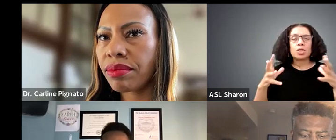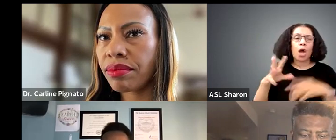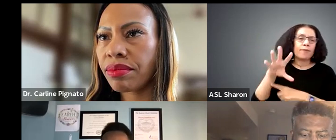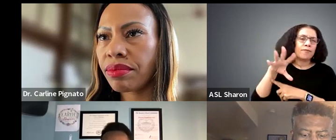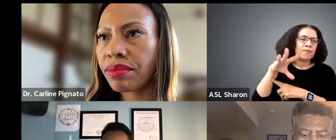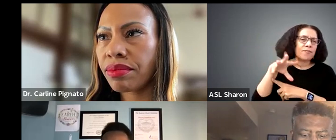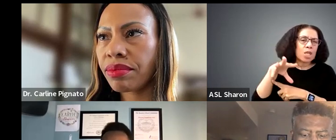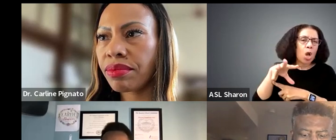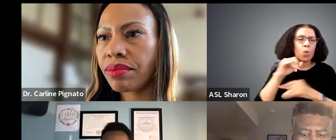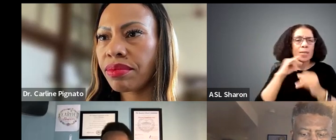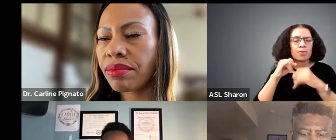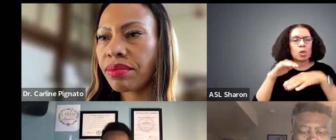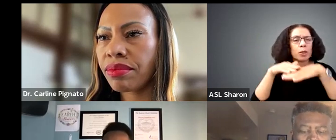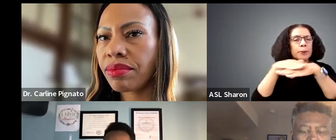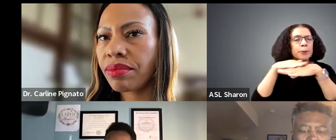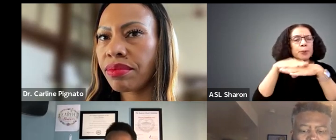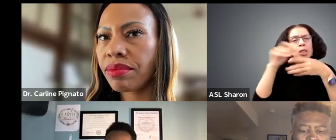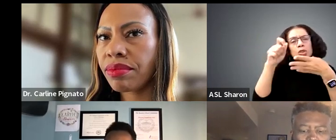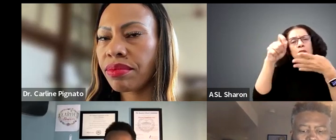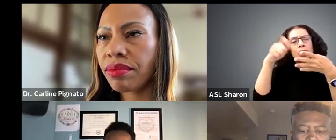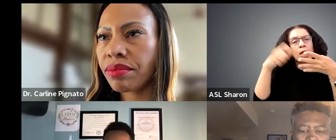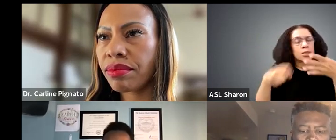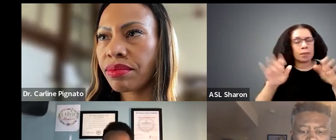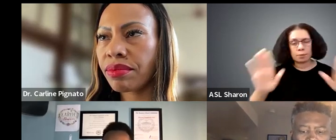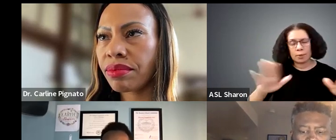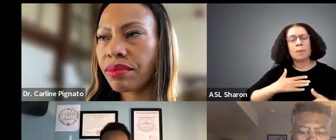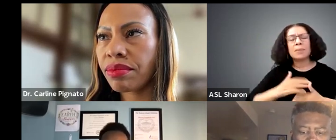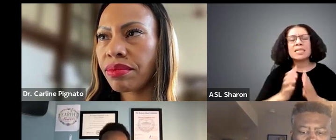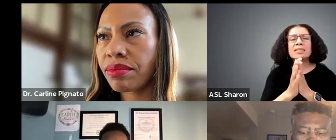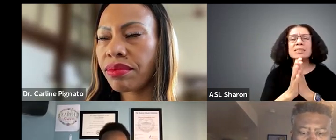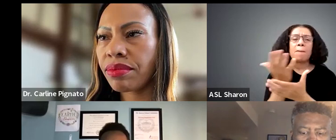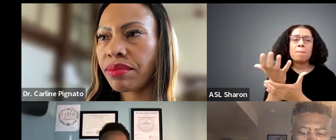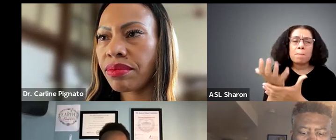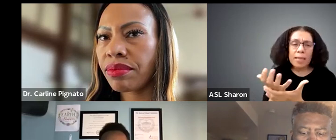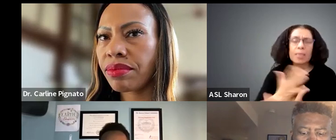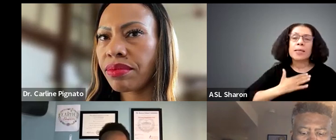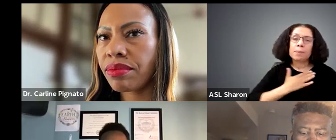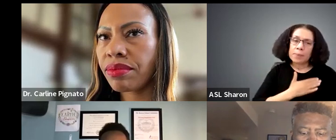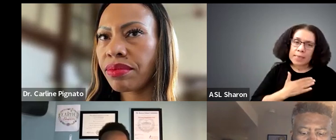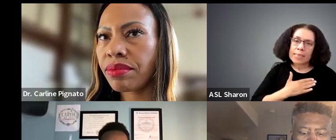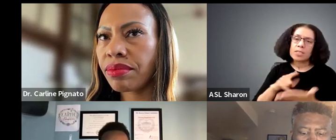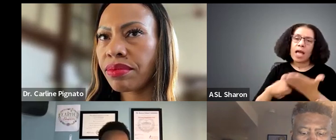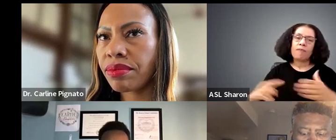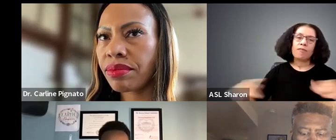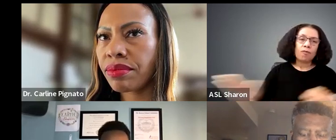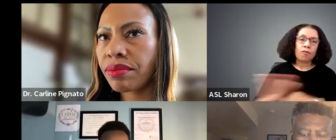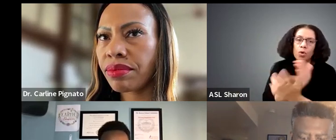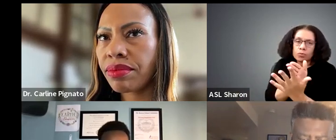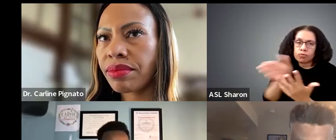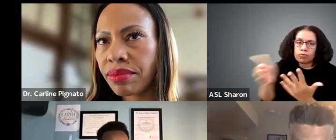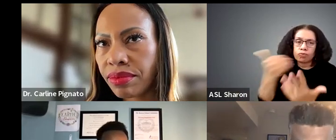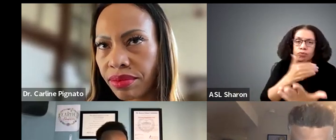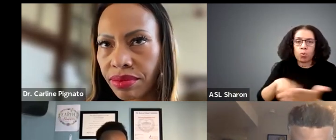and a superficial set of checkouts. I would plead with you to make sure you receive the kinds of thorough checkouts you